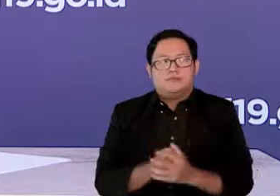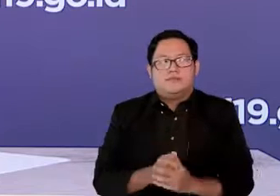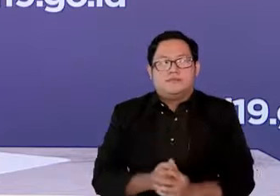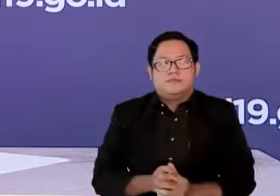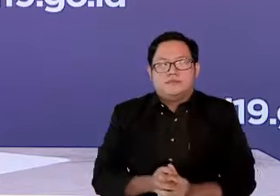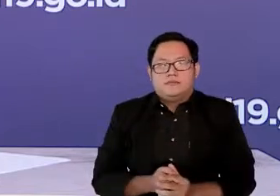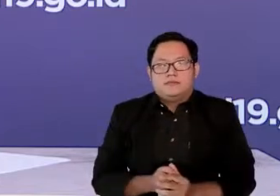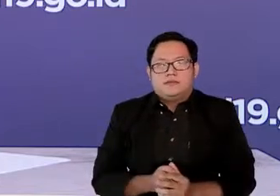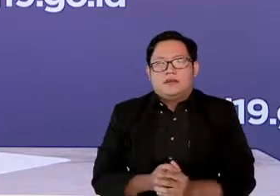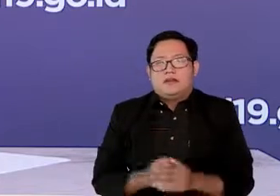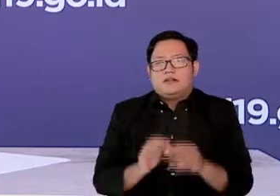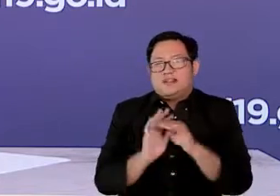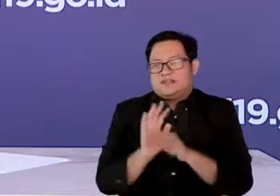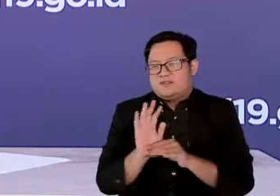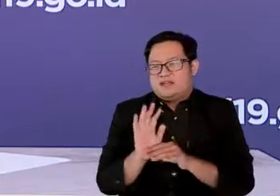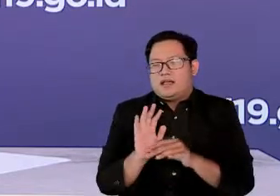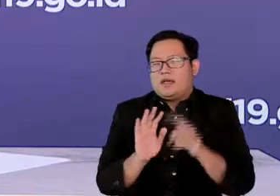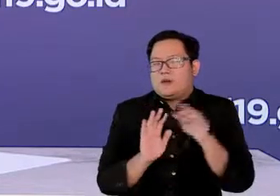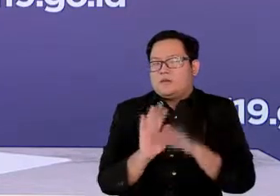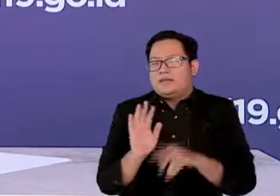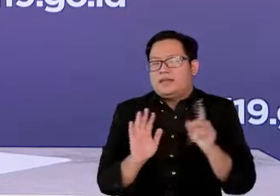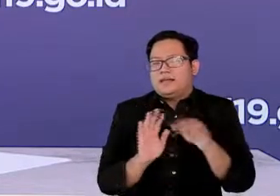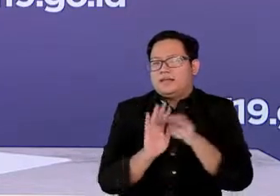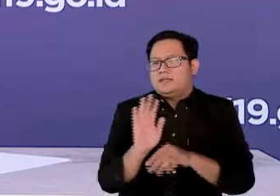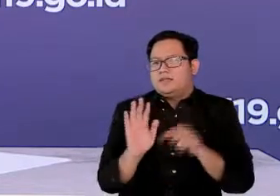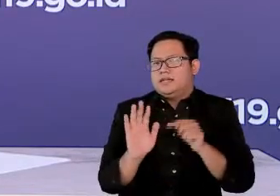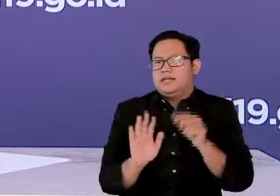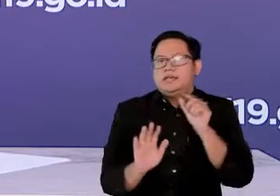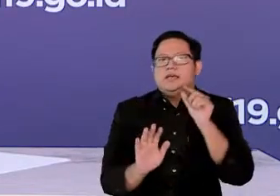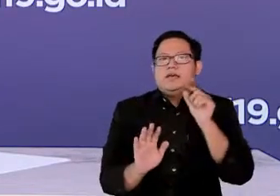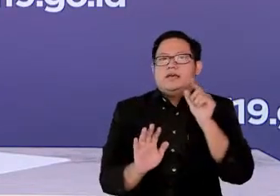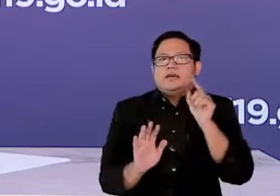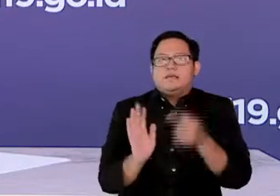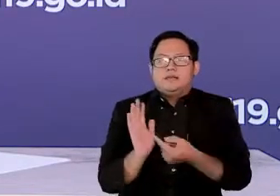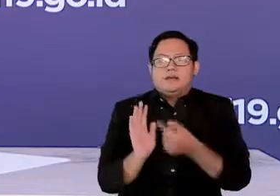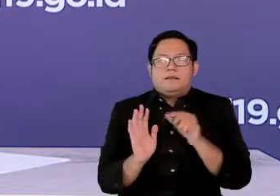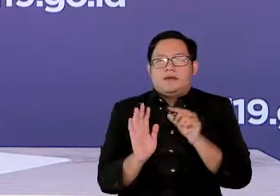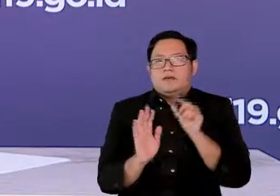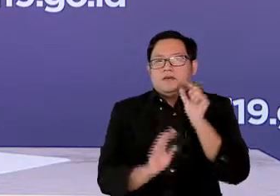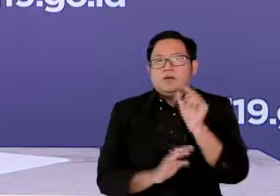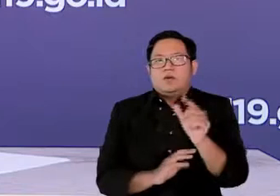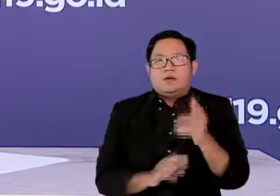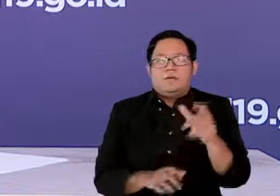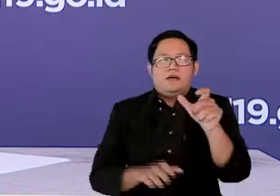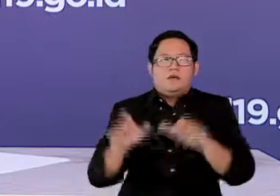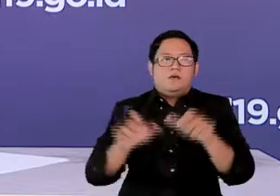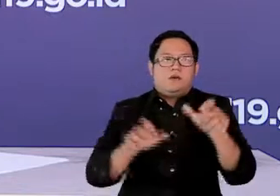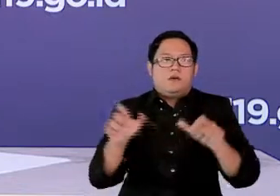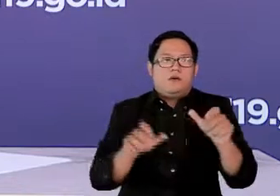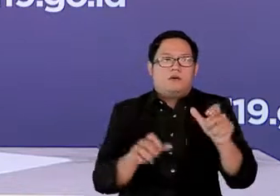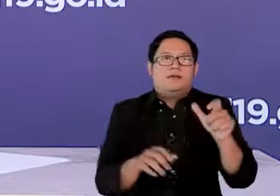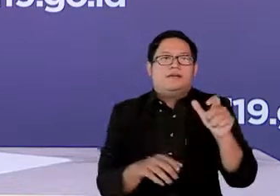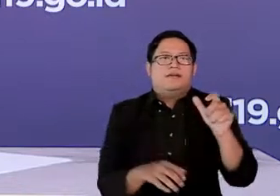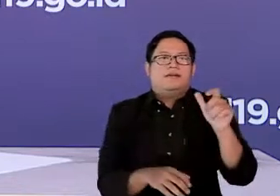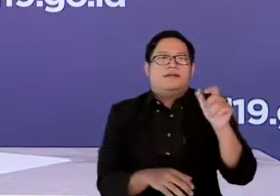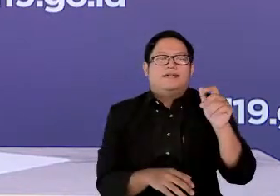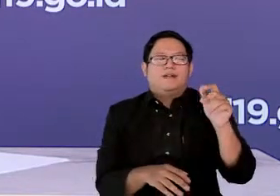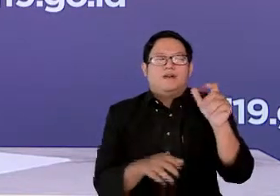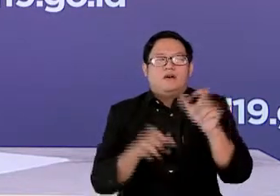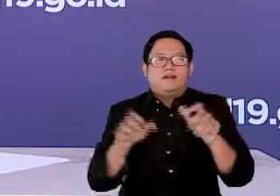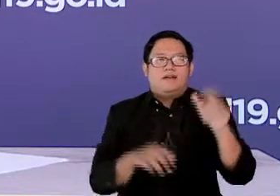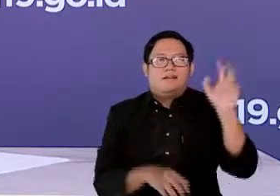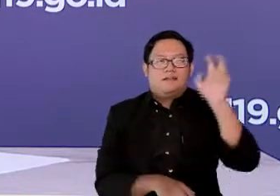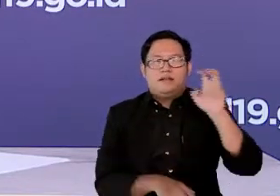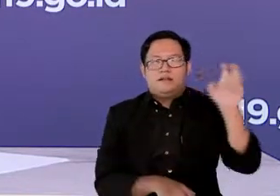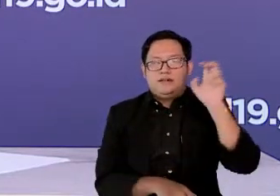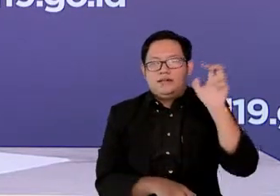regulations mandates additional provisions for international travelers and all transportation mode operators to use